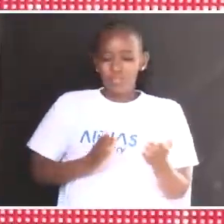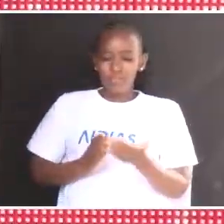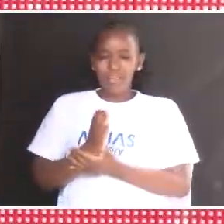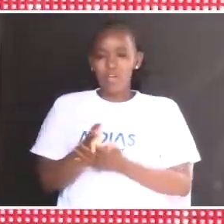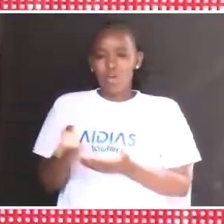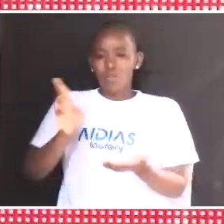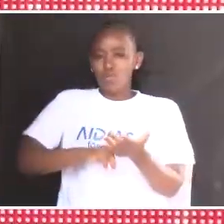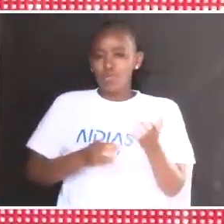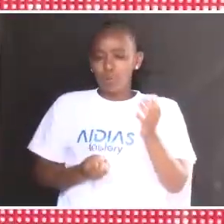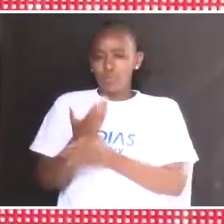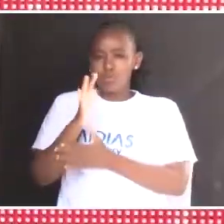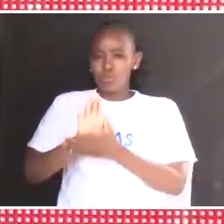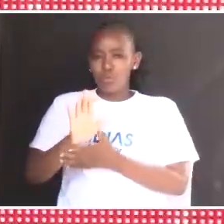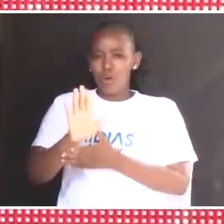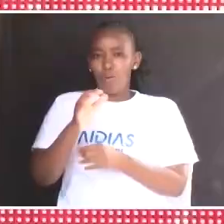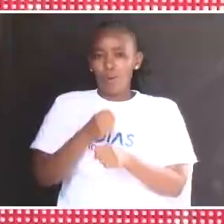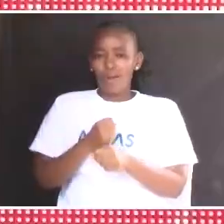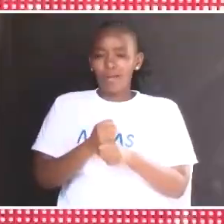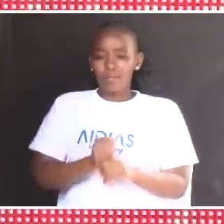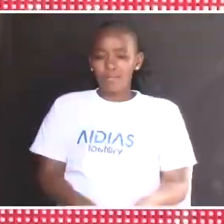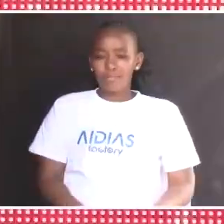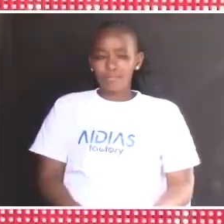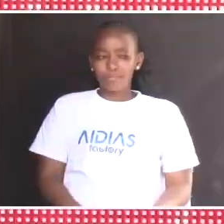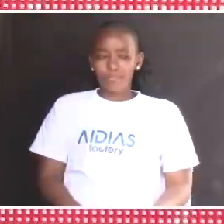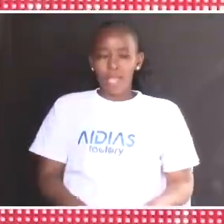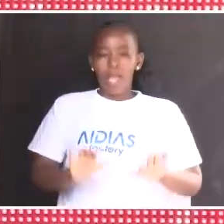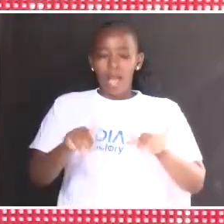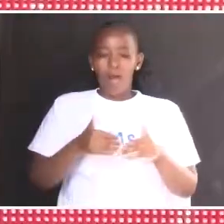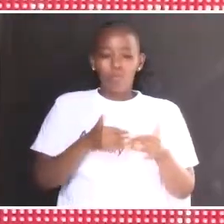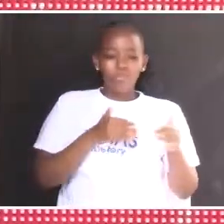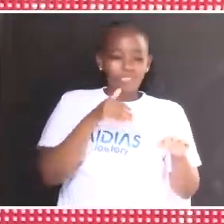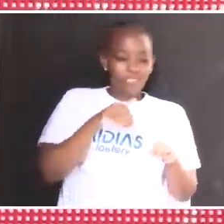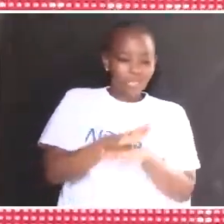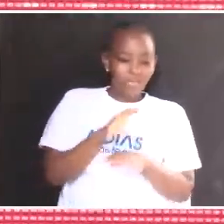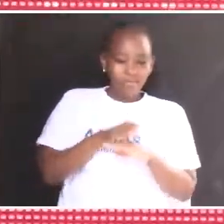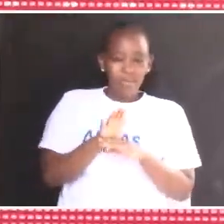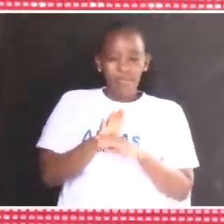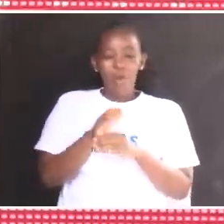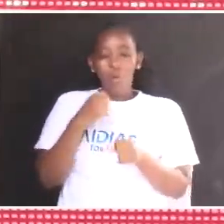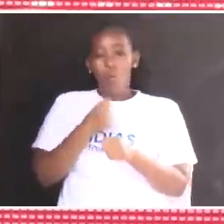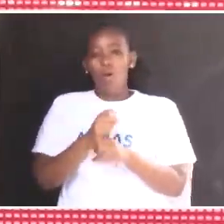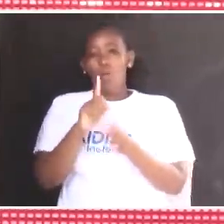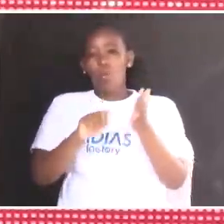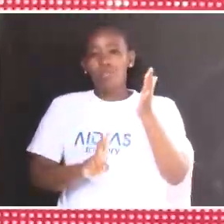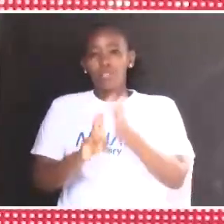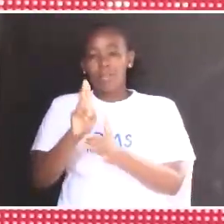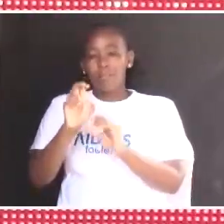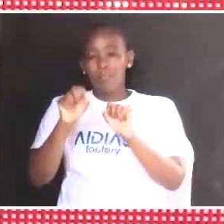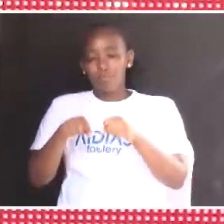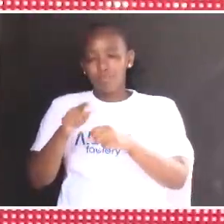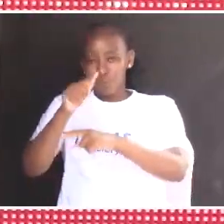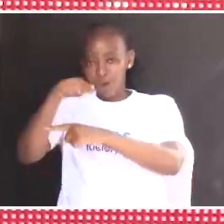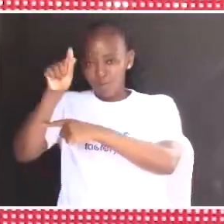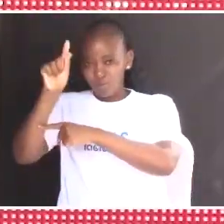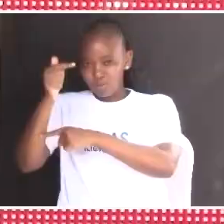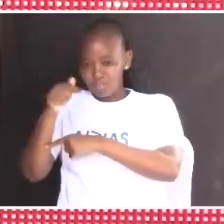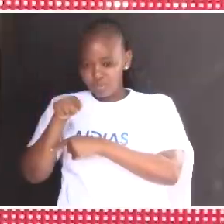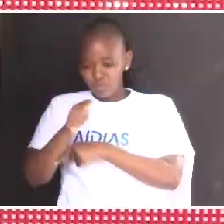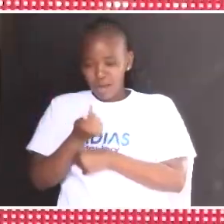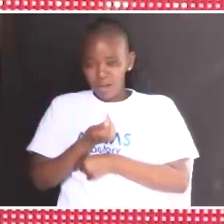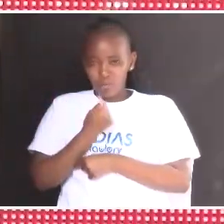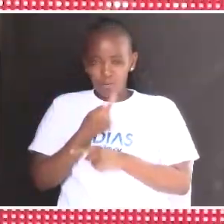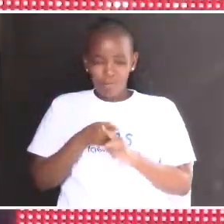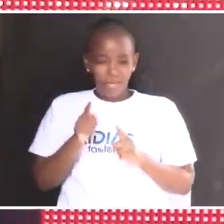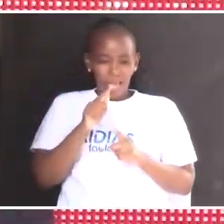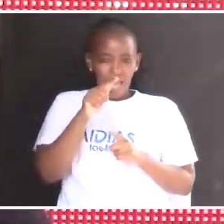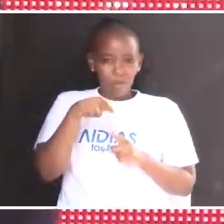reproduce your work. Venye tunatumiananga kazi kwa WhatsApp, hiyo ni wewe tu unaweza authorize. So if you don't